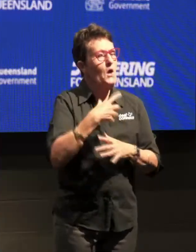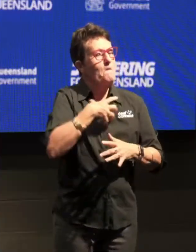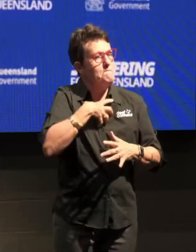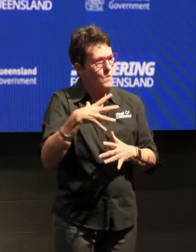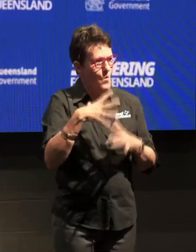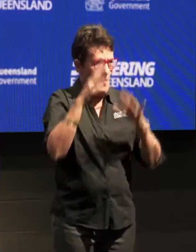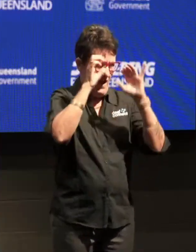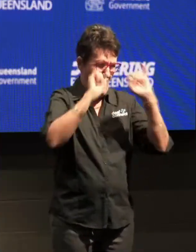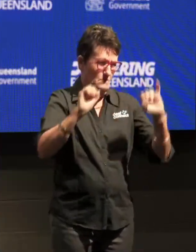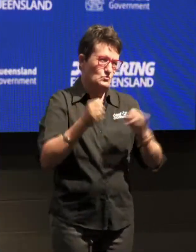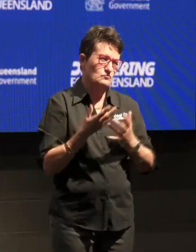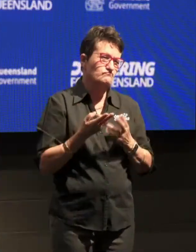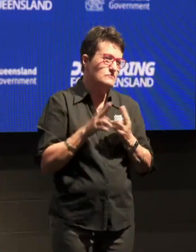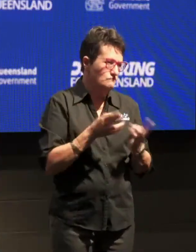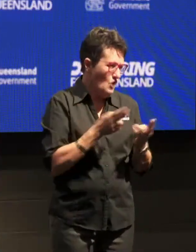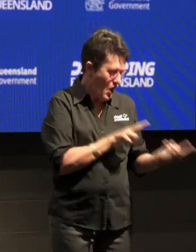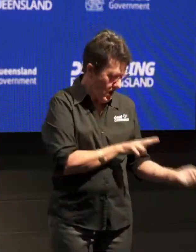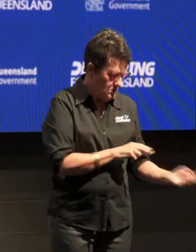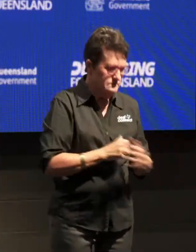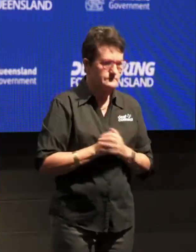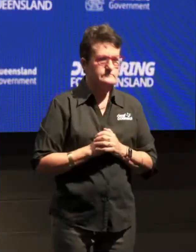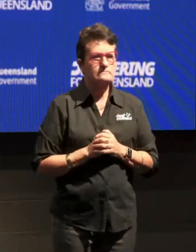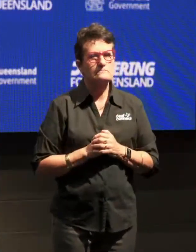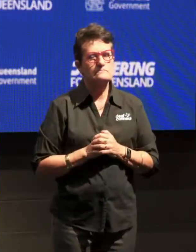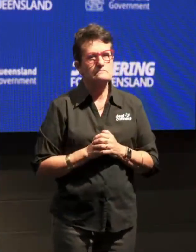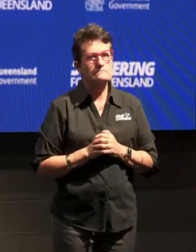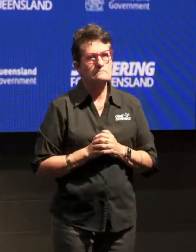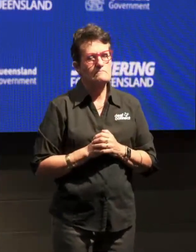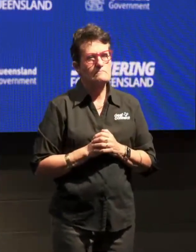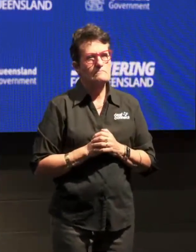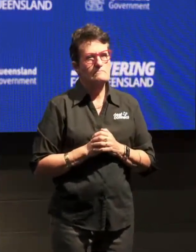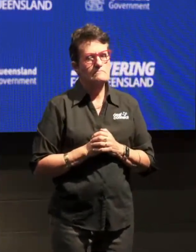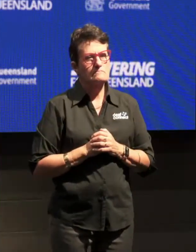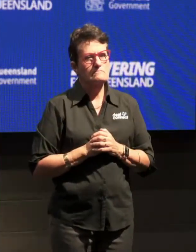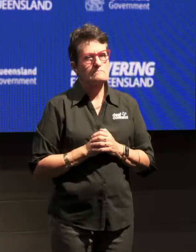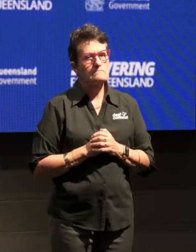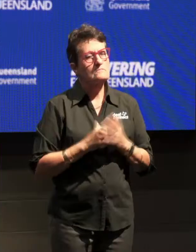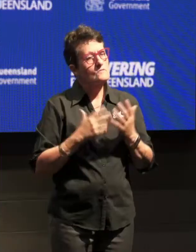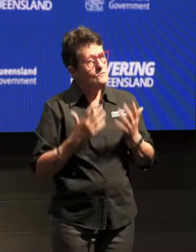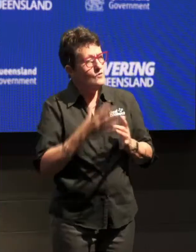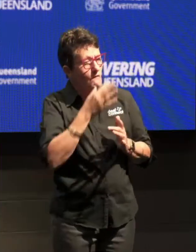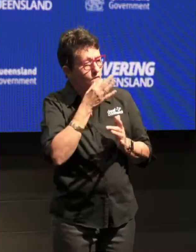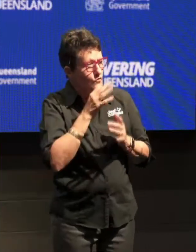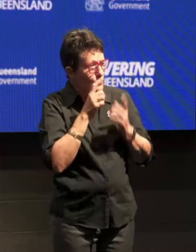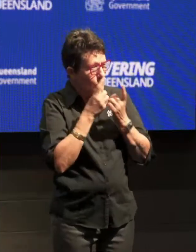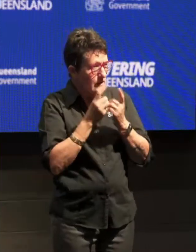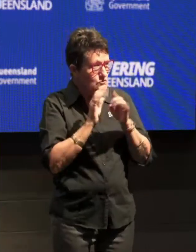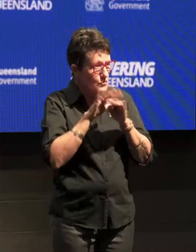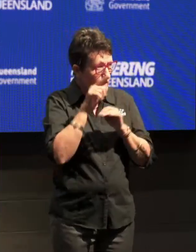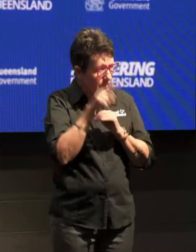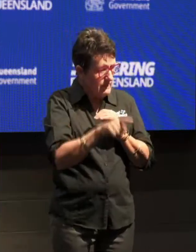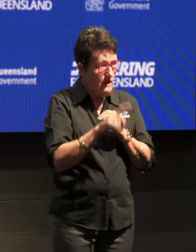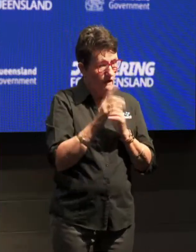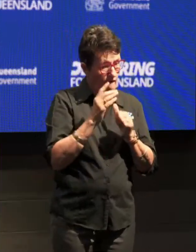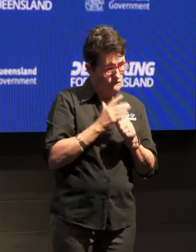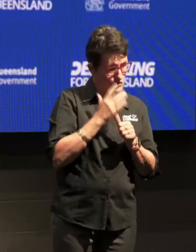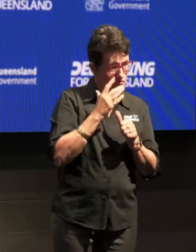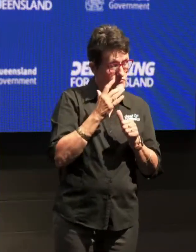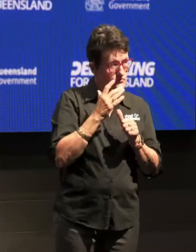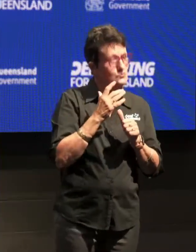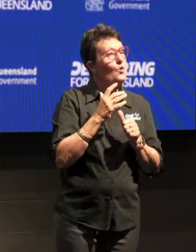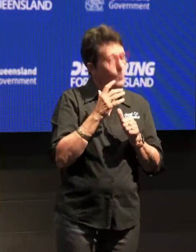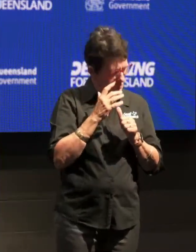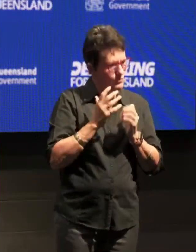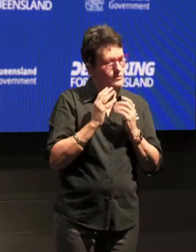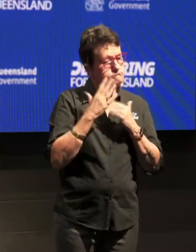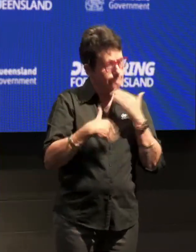beasts that have perished. So just a couple of things on that. First is we'll continue with the